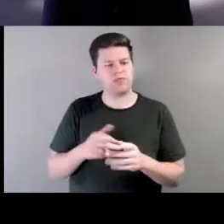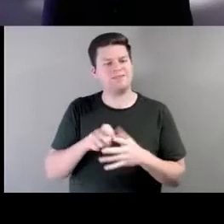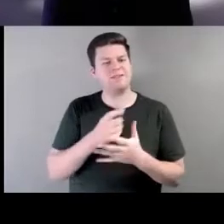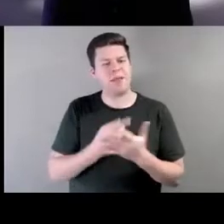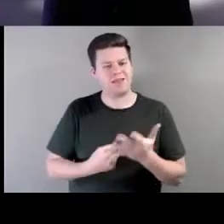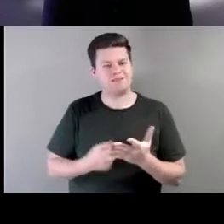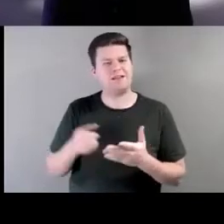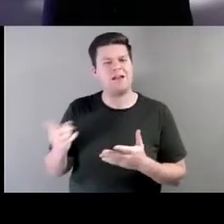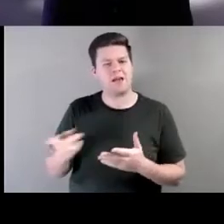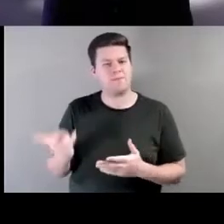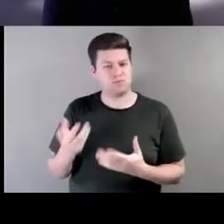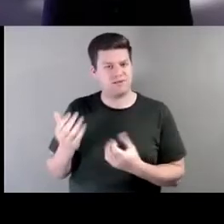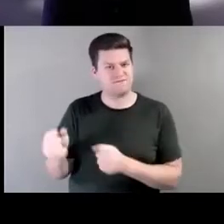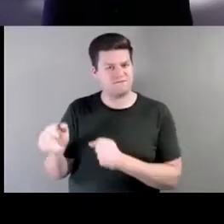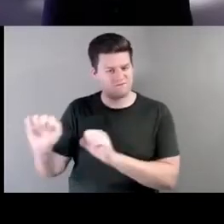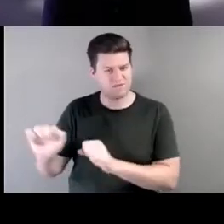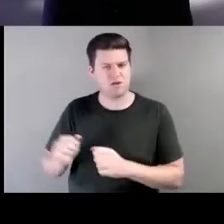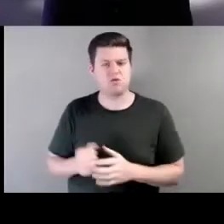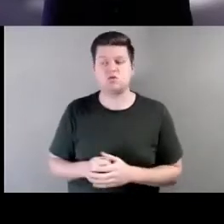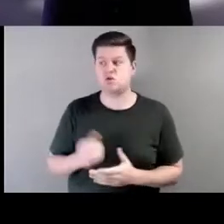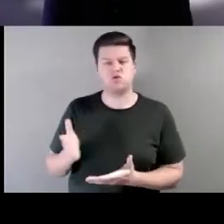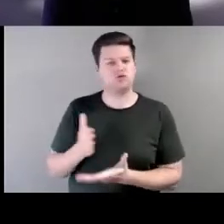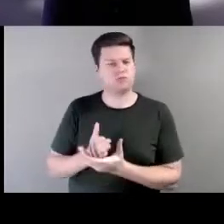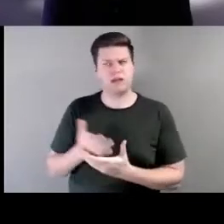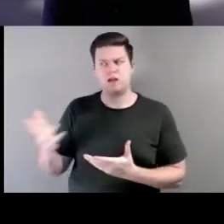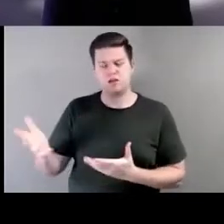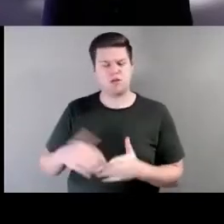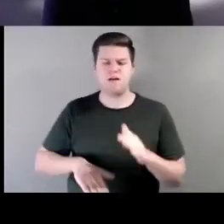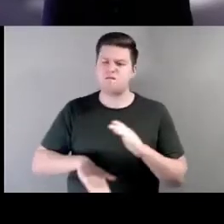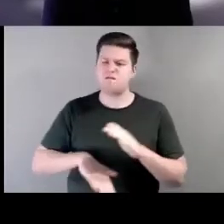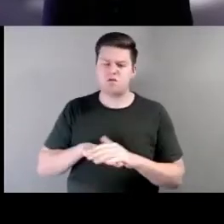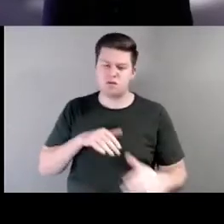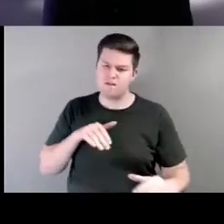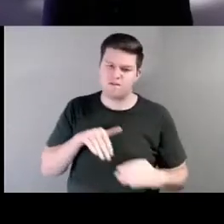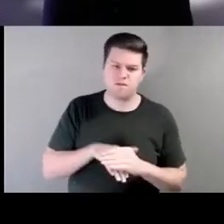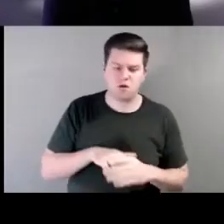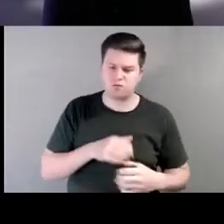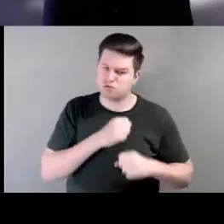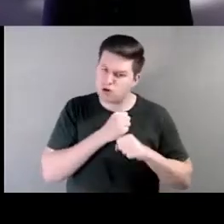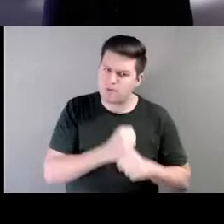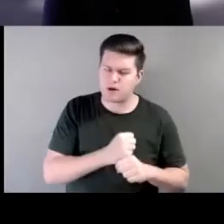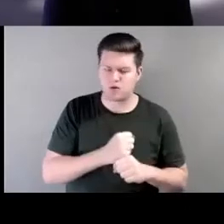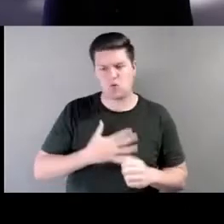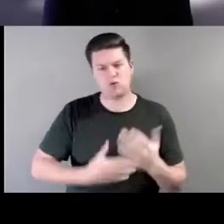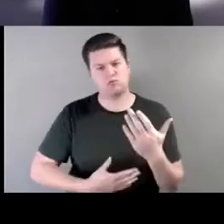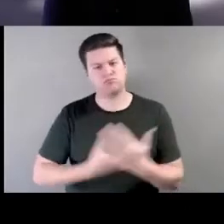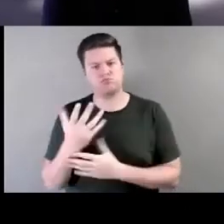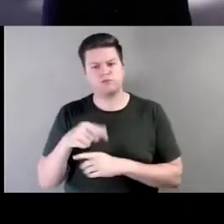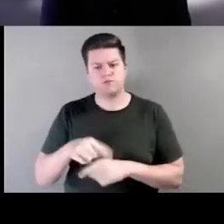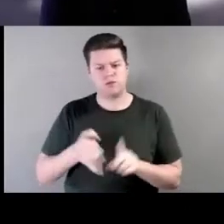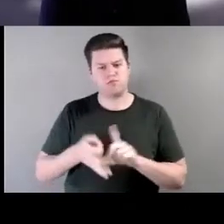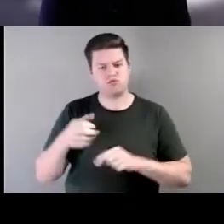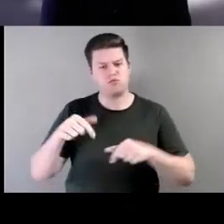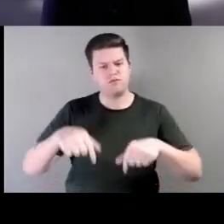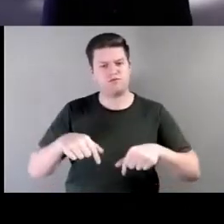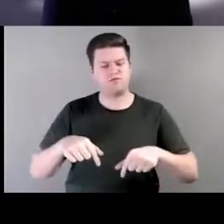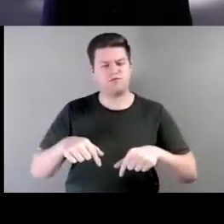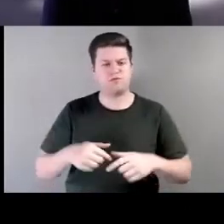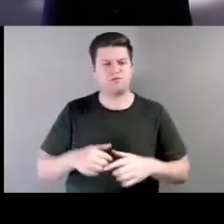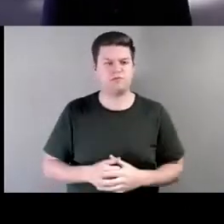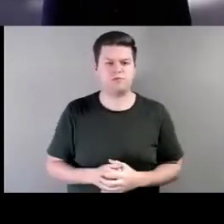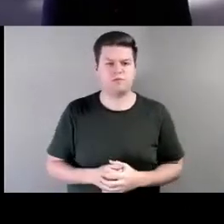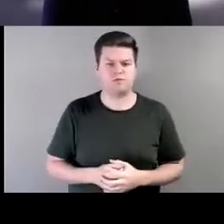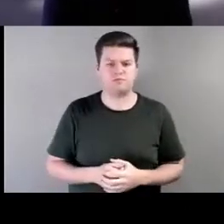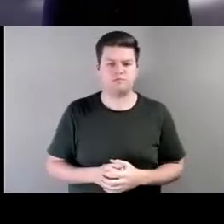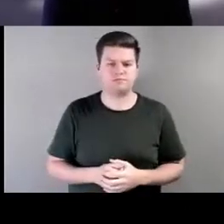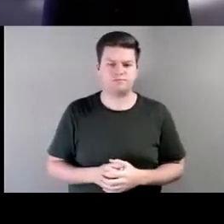they're very much emotionally engaged and aware of through personal experiences of the